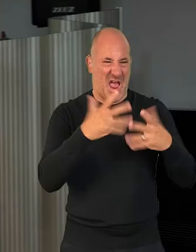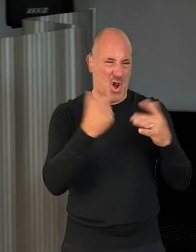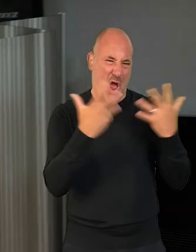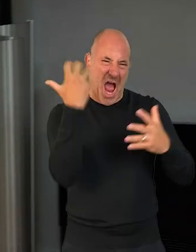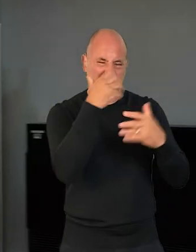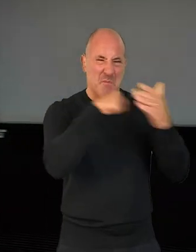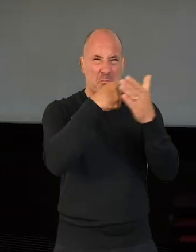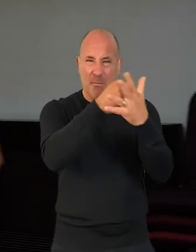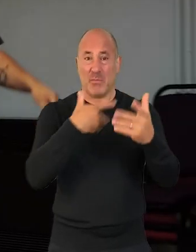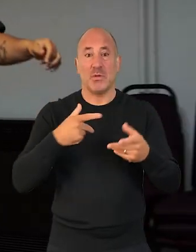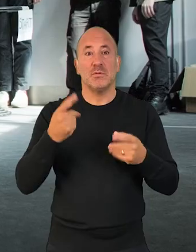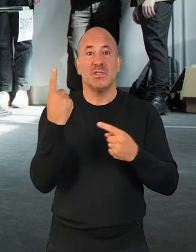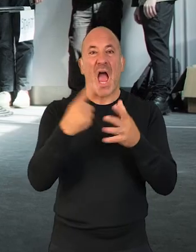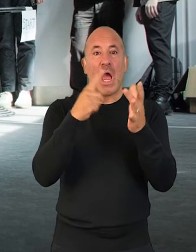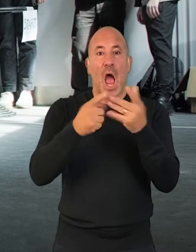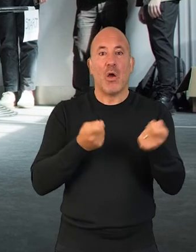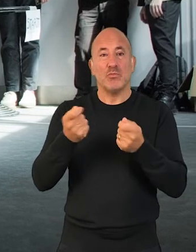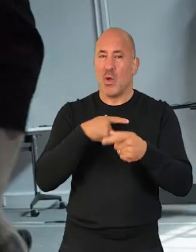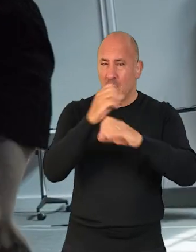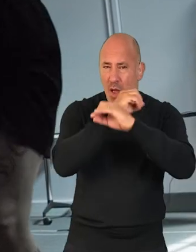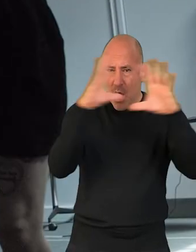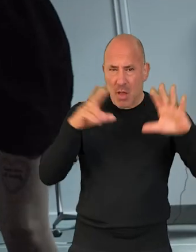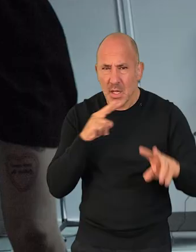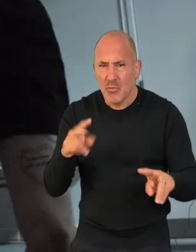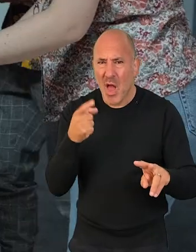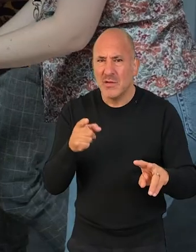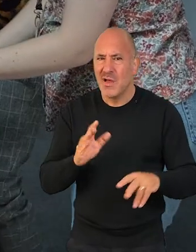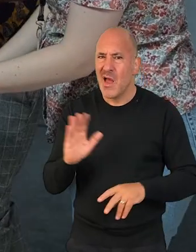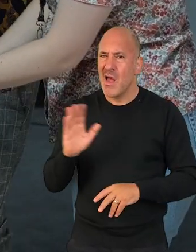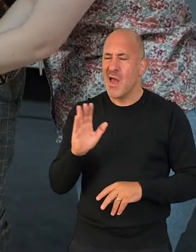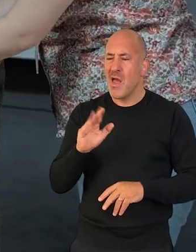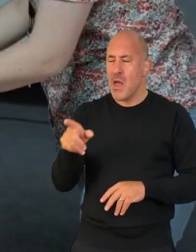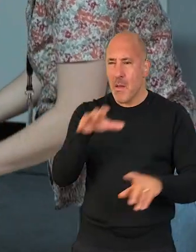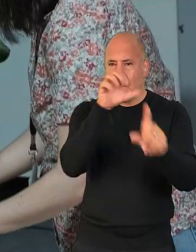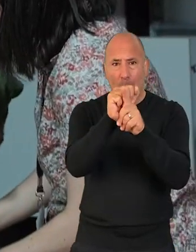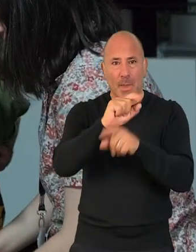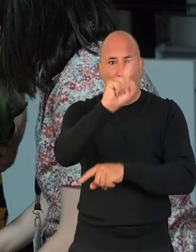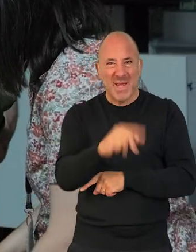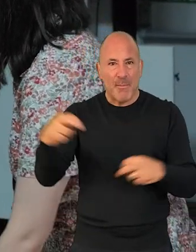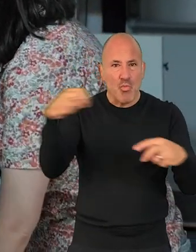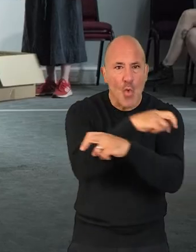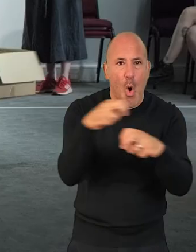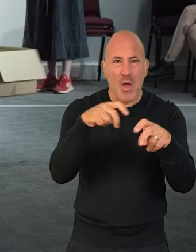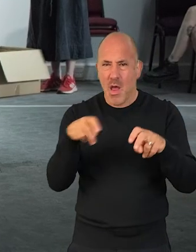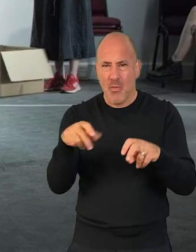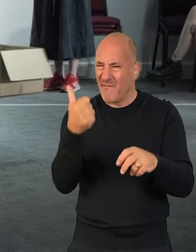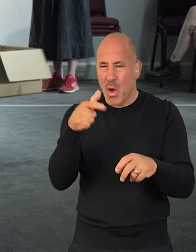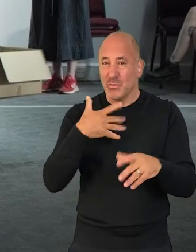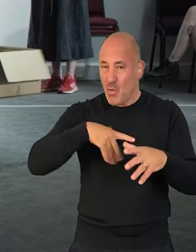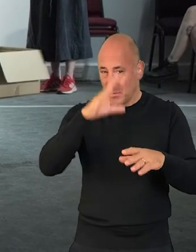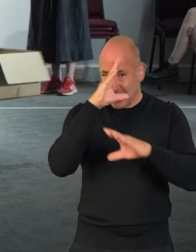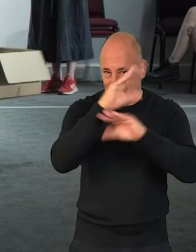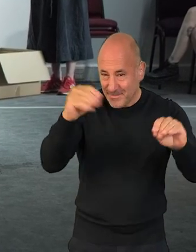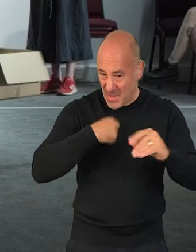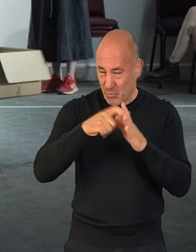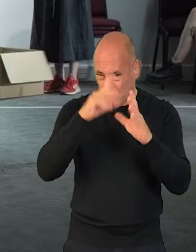Right now, if that vision were to just be deployed, that would not be the case because these systems are just not that great at detecting humans. And that's something that we